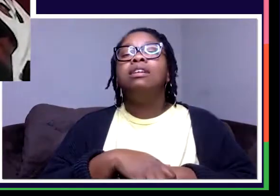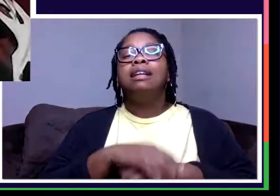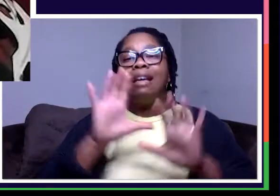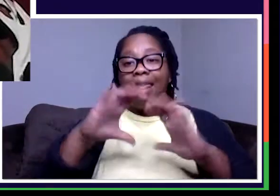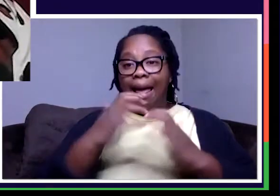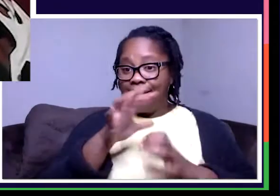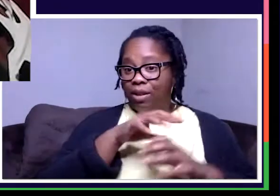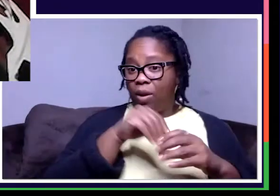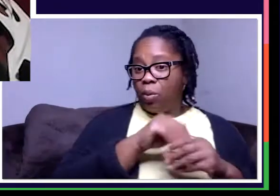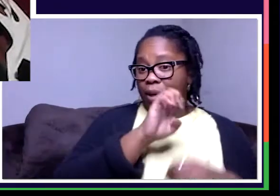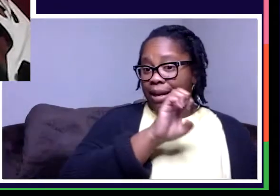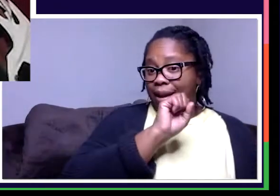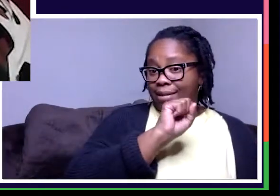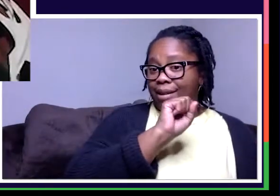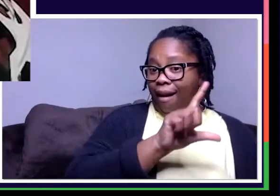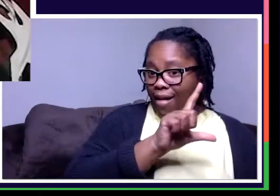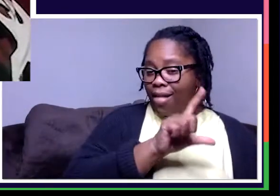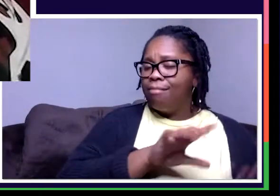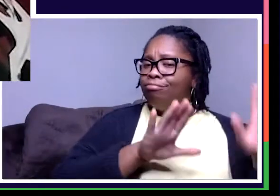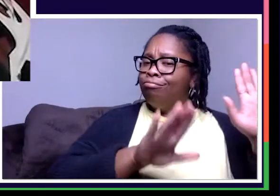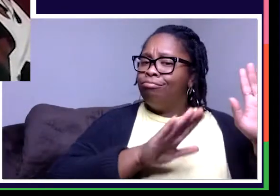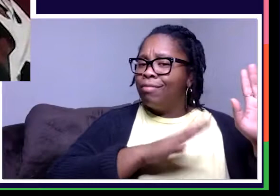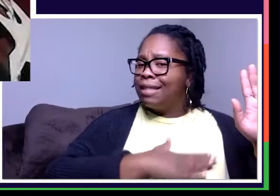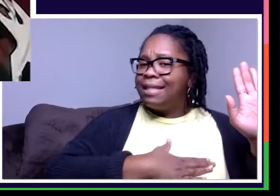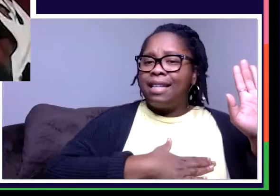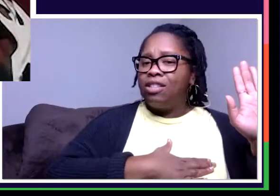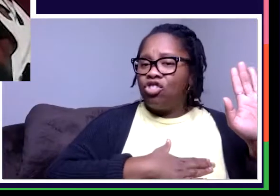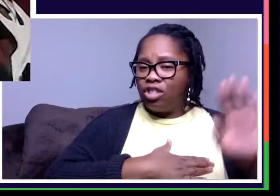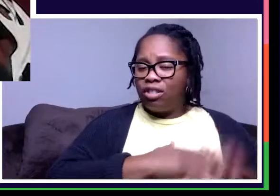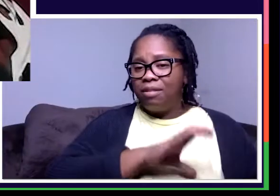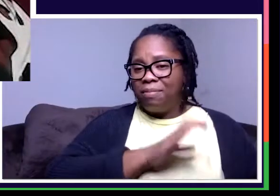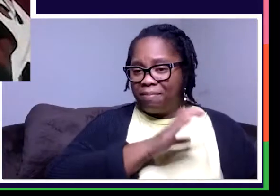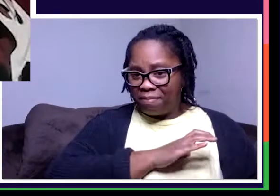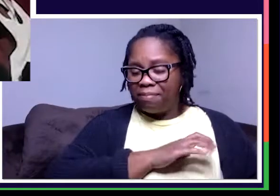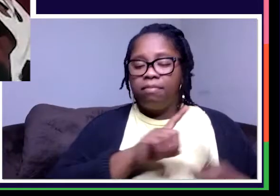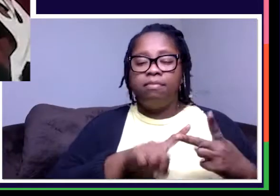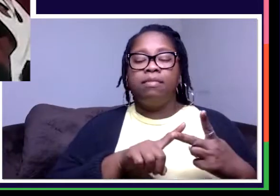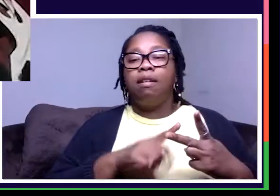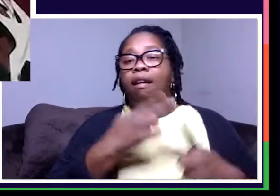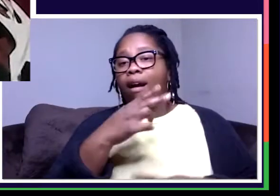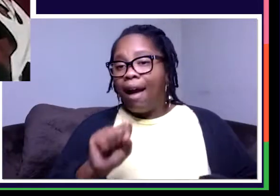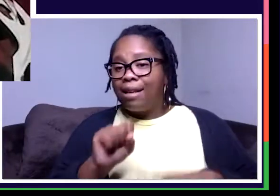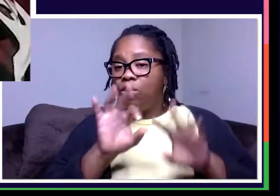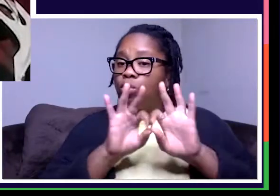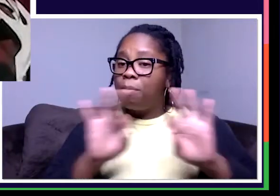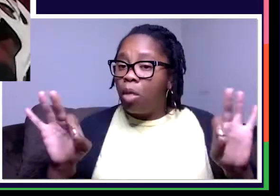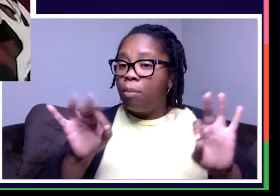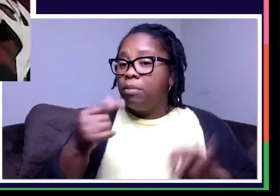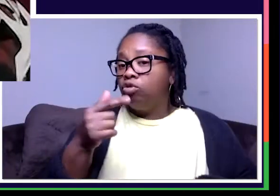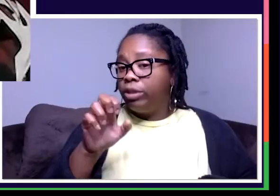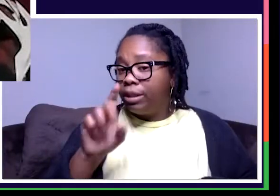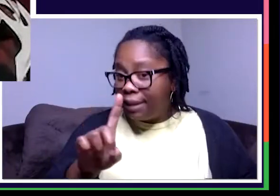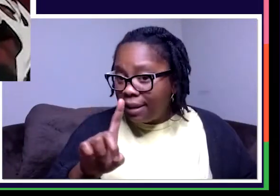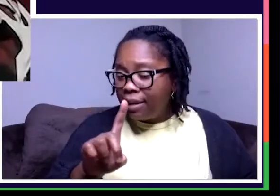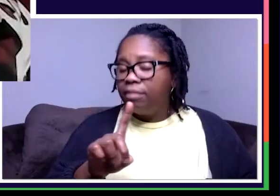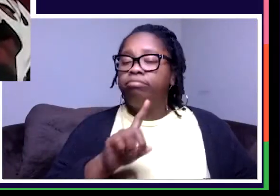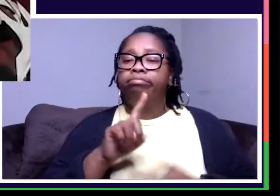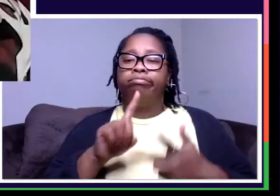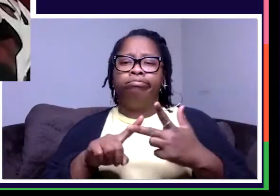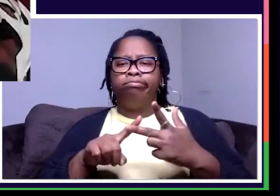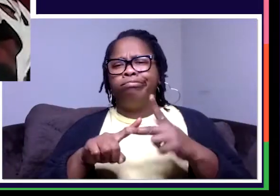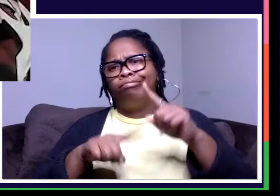Classes include ESL and citizenship classes, high school diploma and